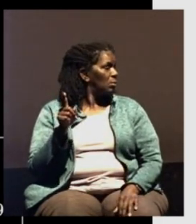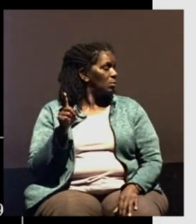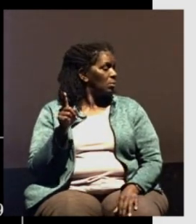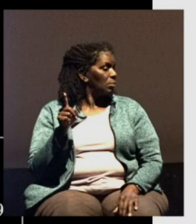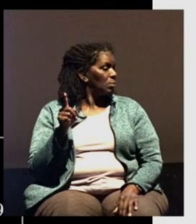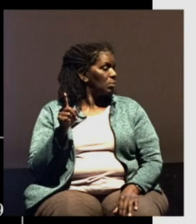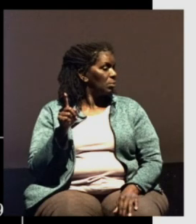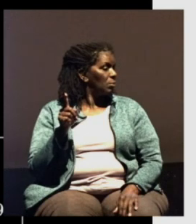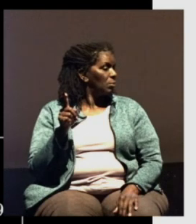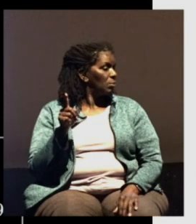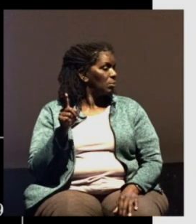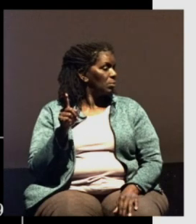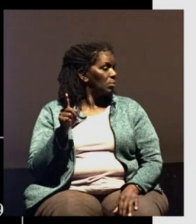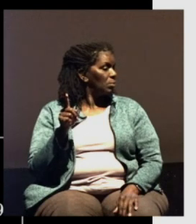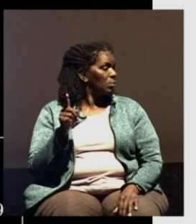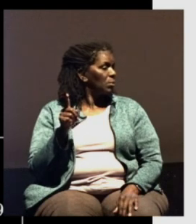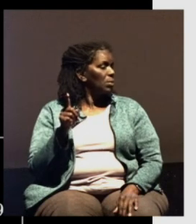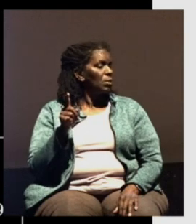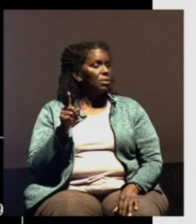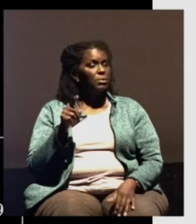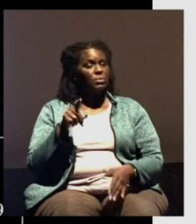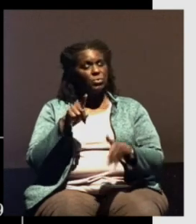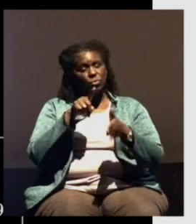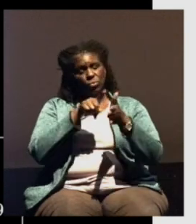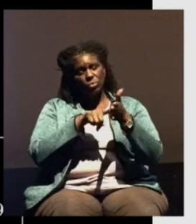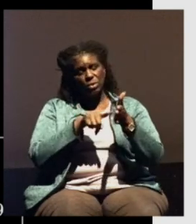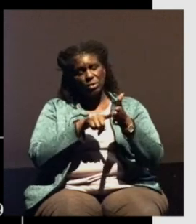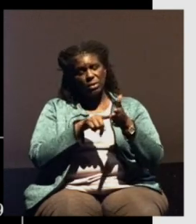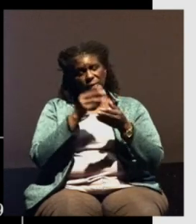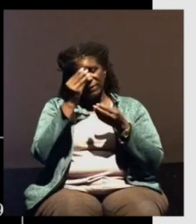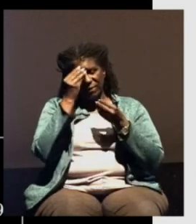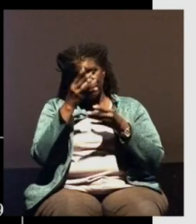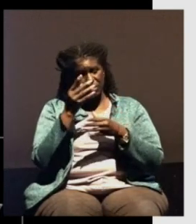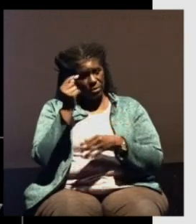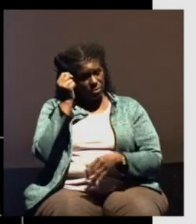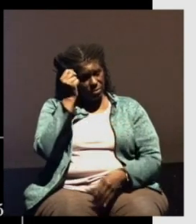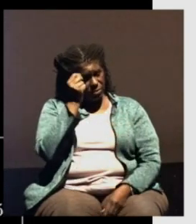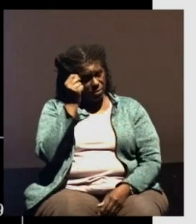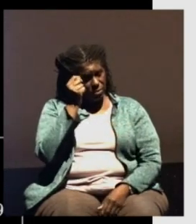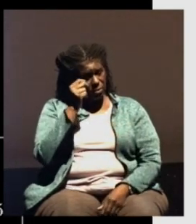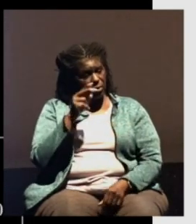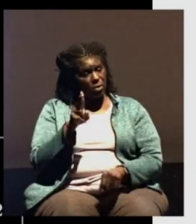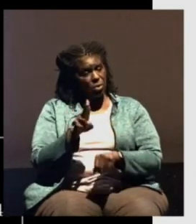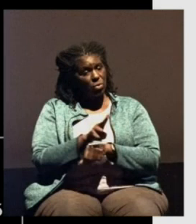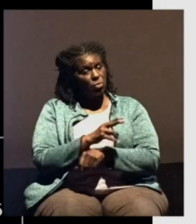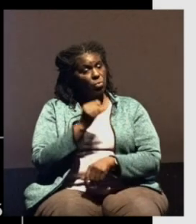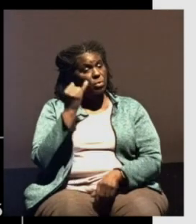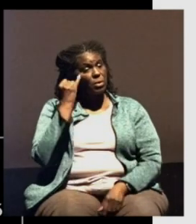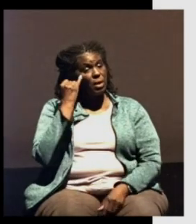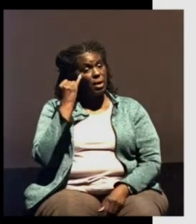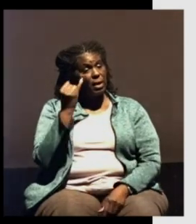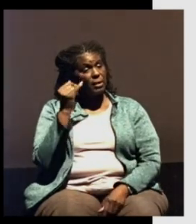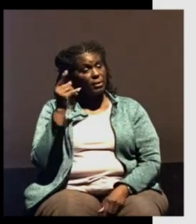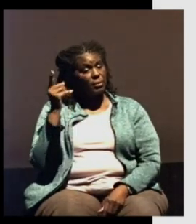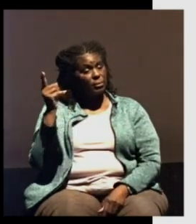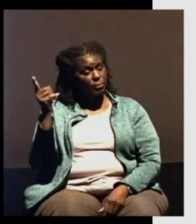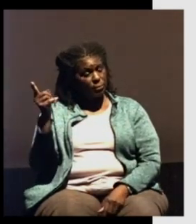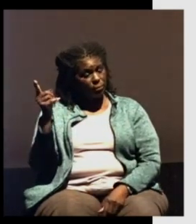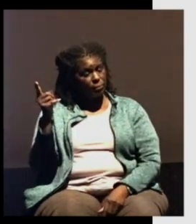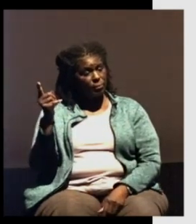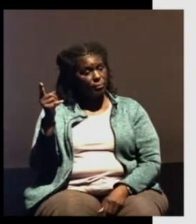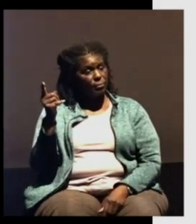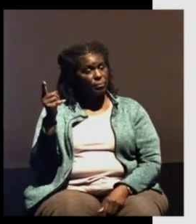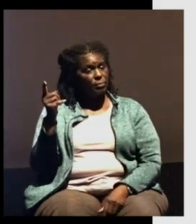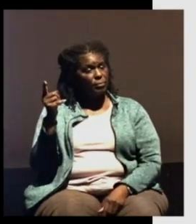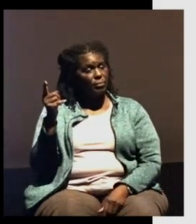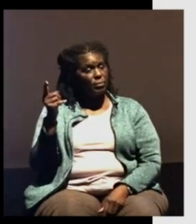have an insight into information theory, may have a chapter in information theory. So he used the concept of entropy, probability, to come